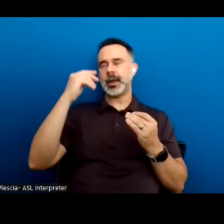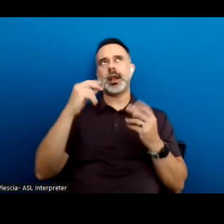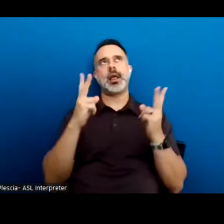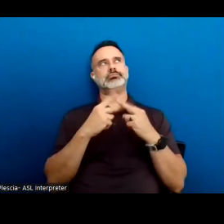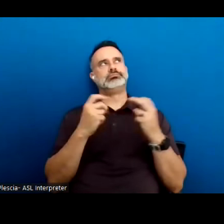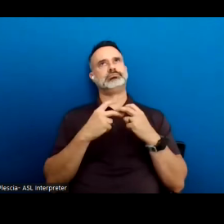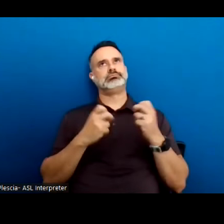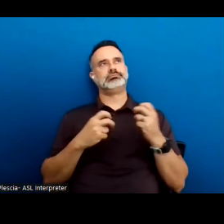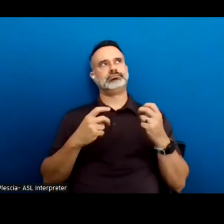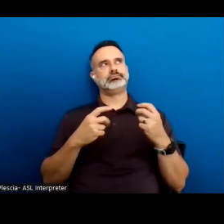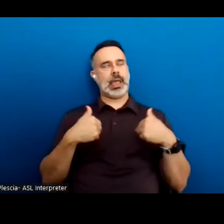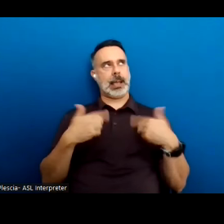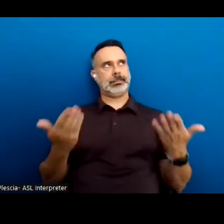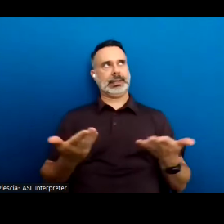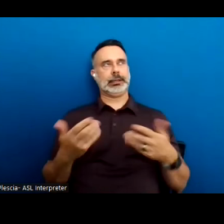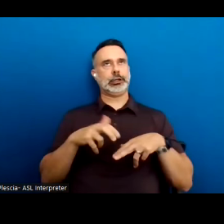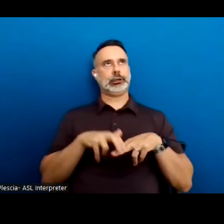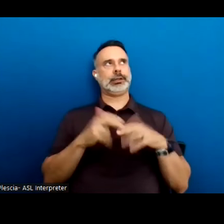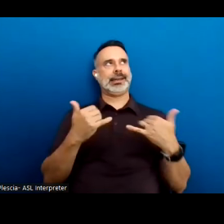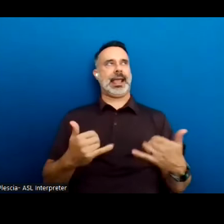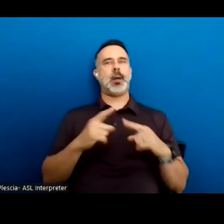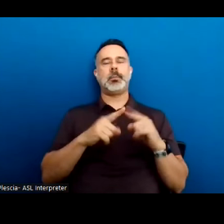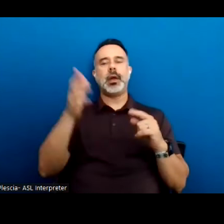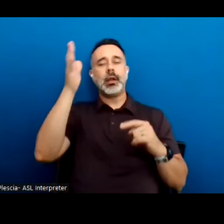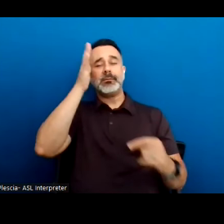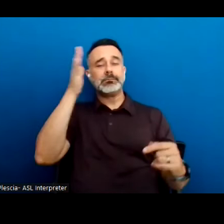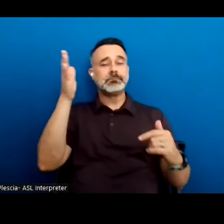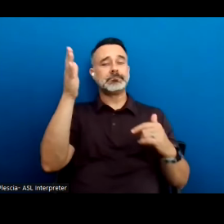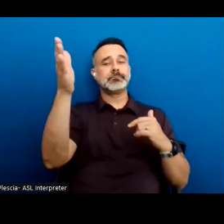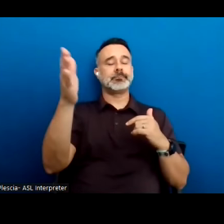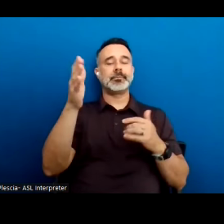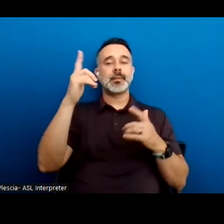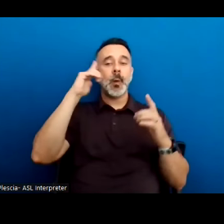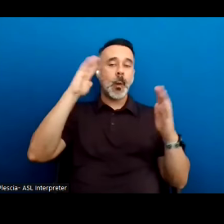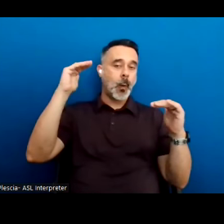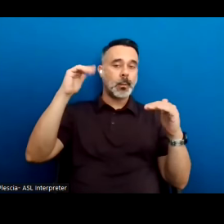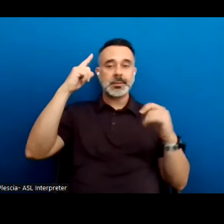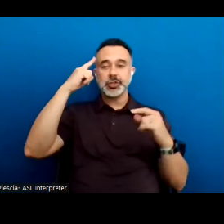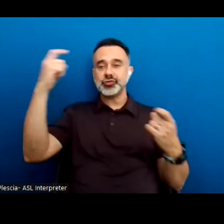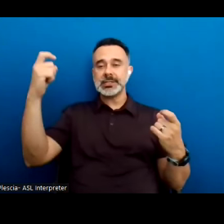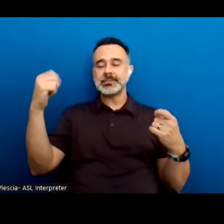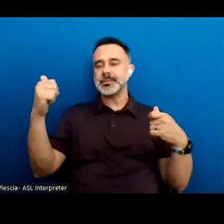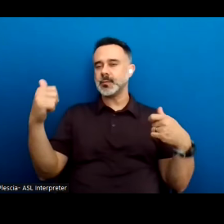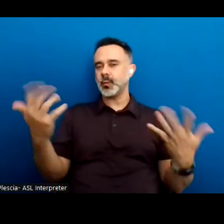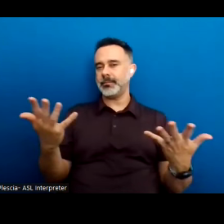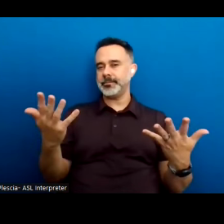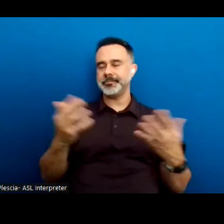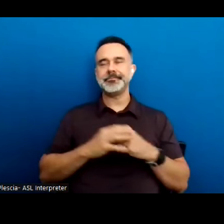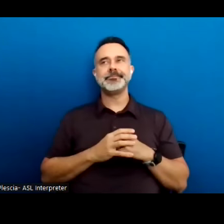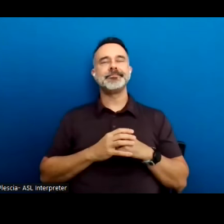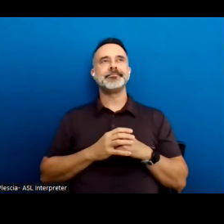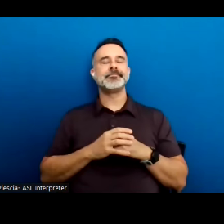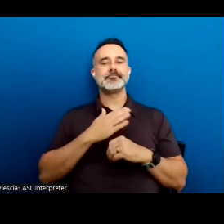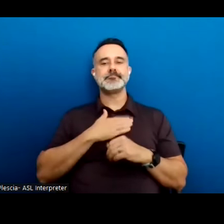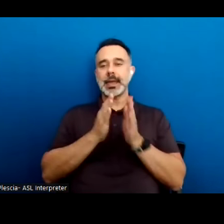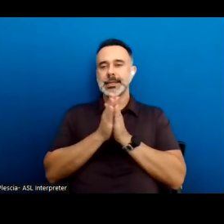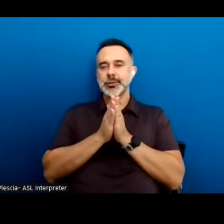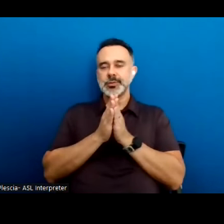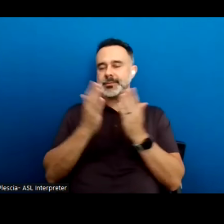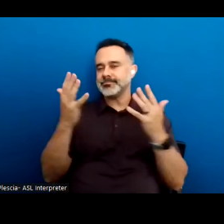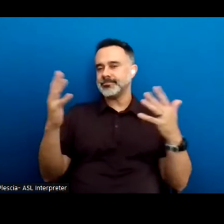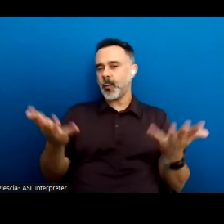now, but what are my hopes and dreams? What is my interest? And this is, we did